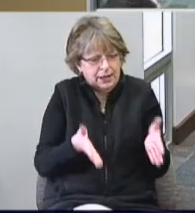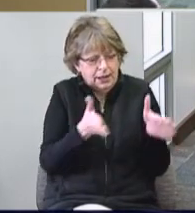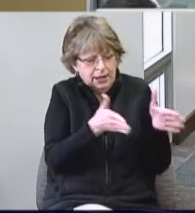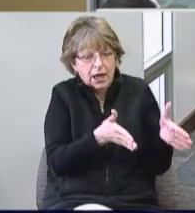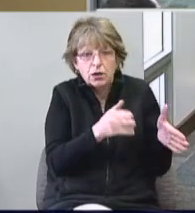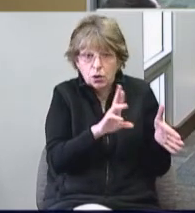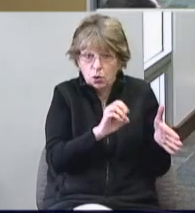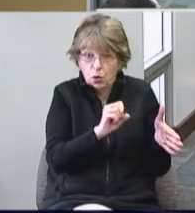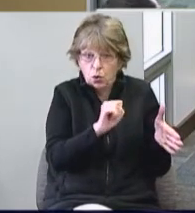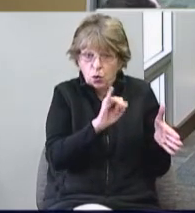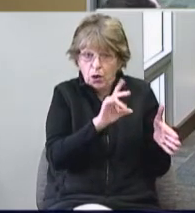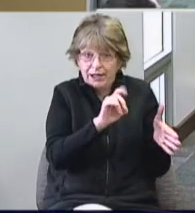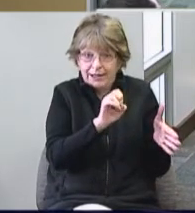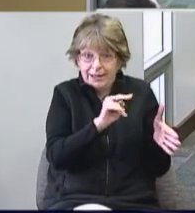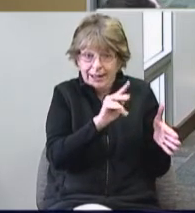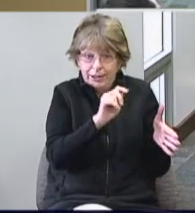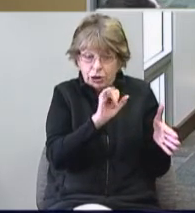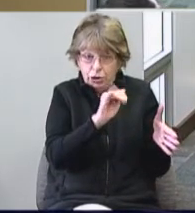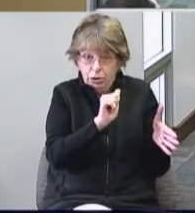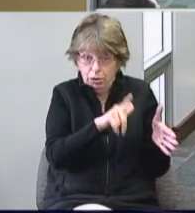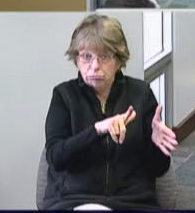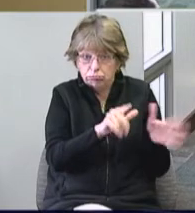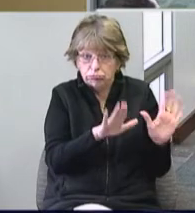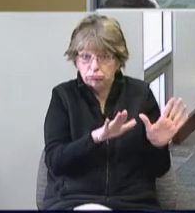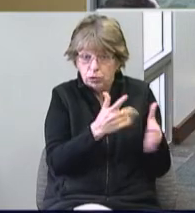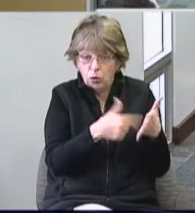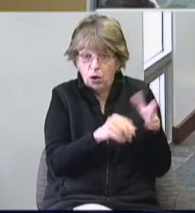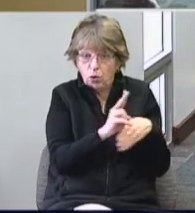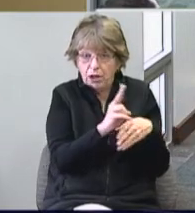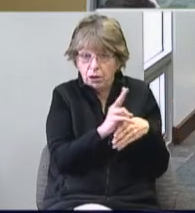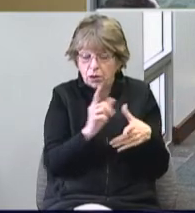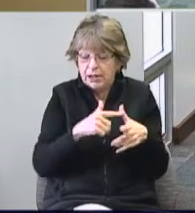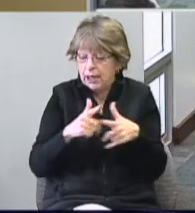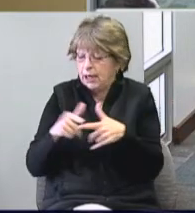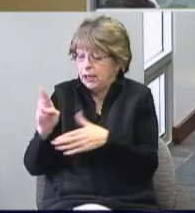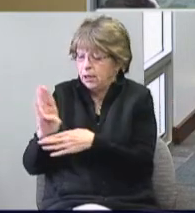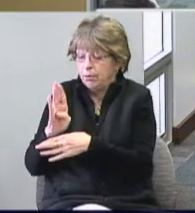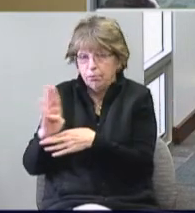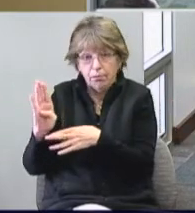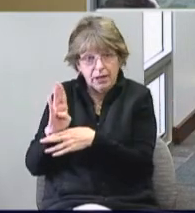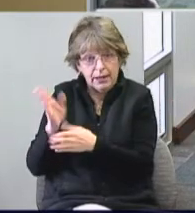residential side, which has consumption, and then there's the business side, which has